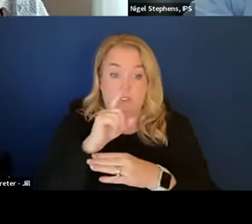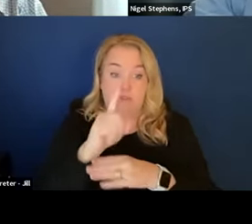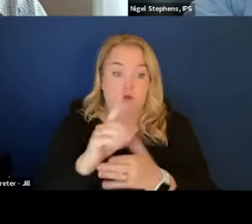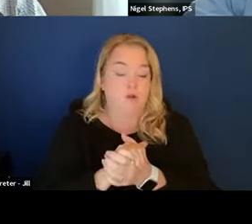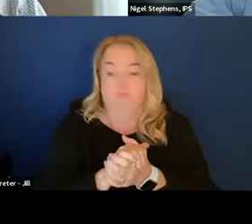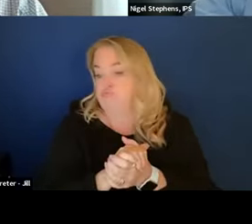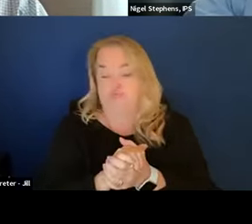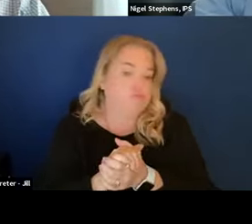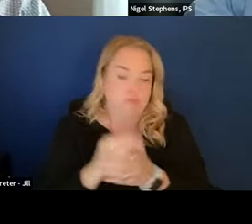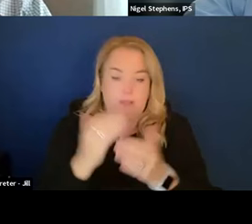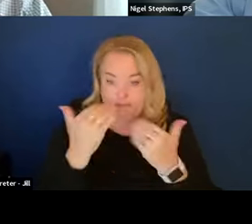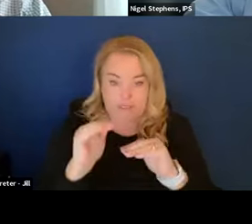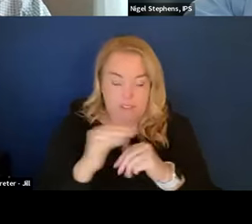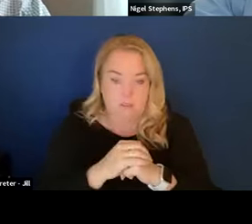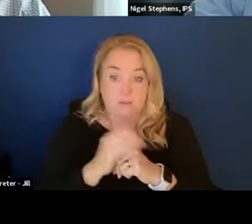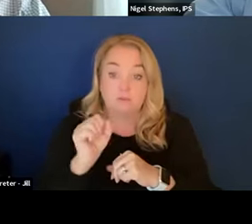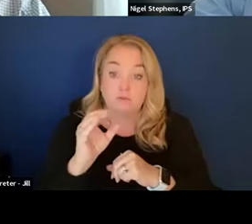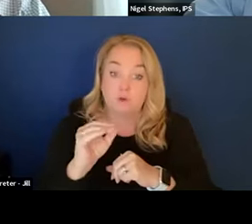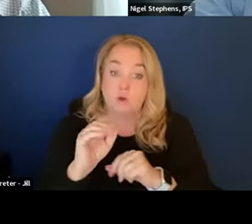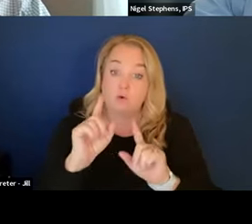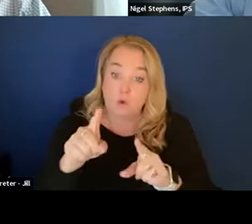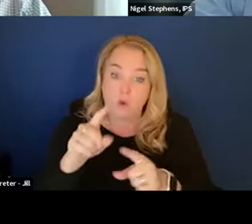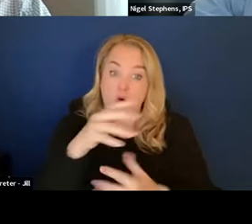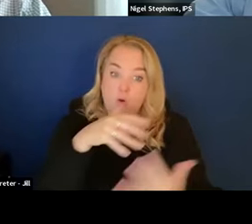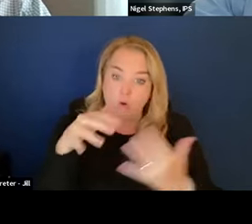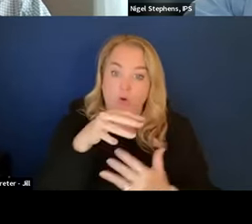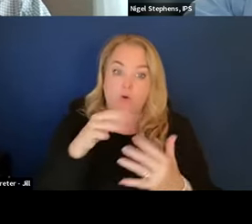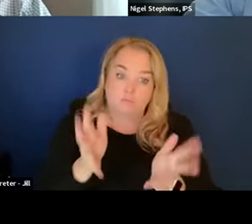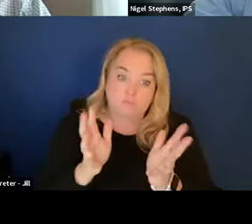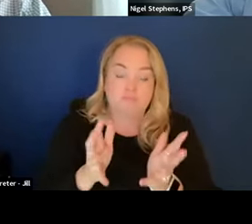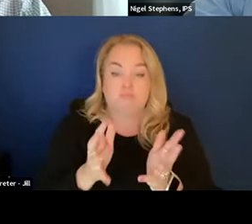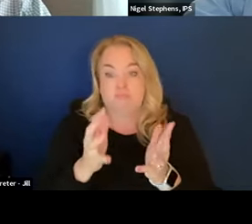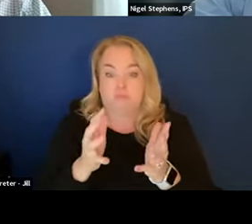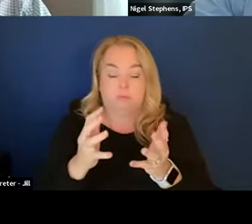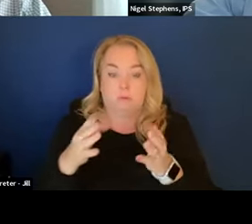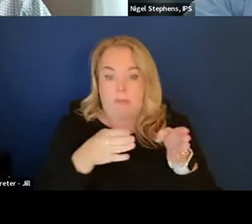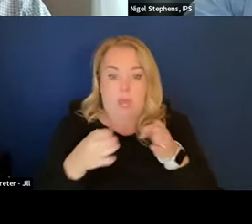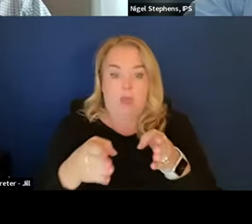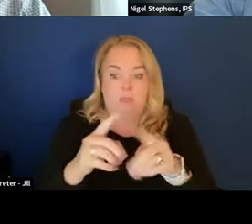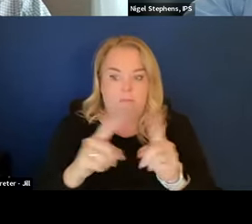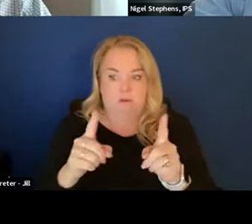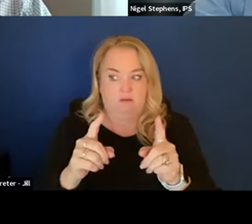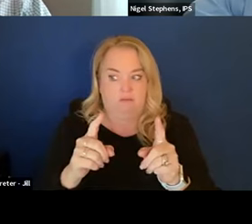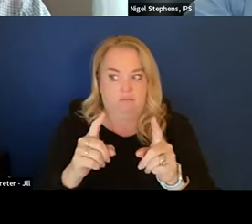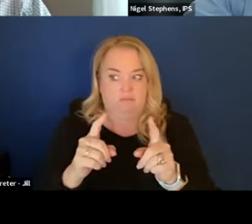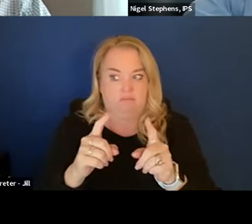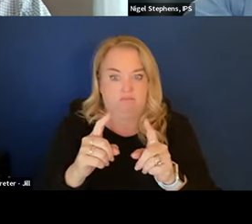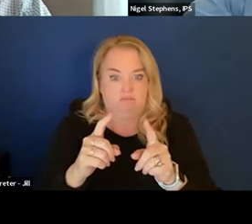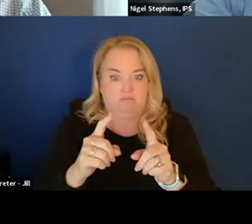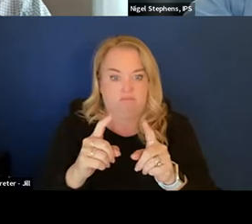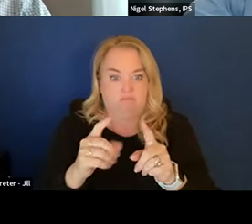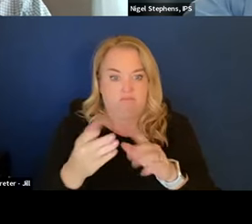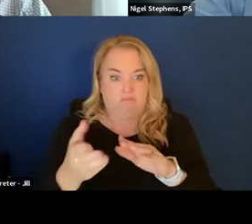limited. Right. Mm-hmm. So to spend time and energy to go down a path that doesn't lead to anything is